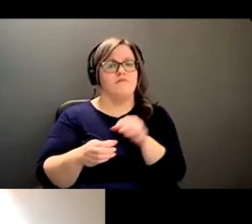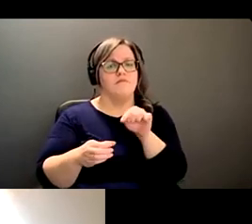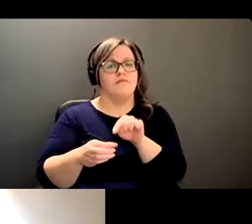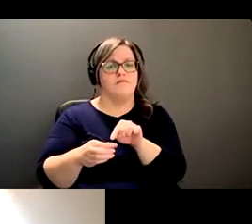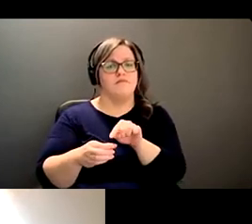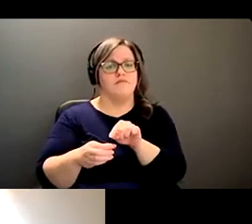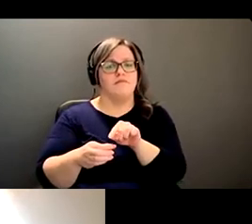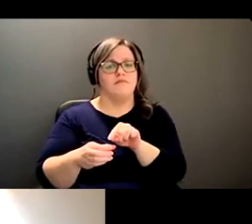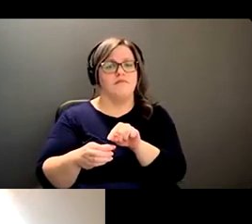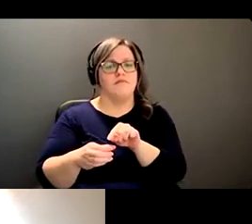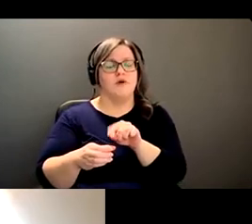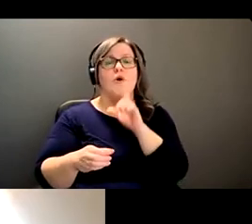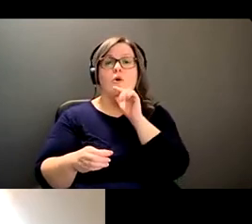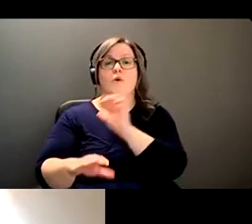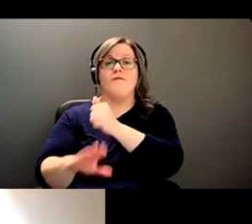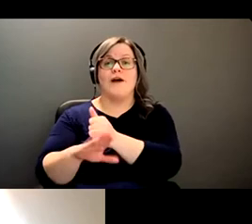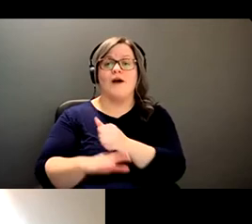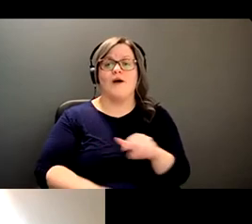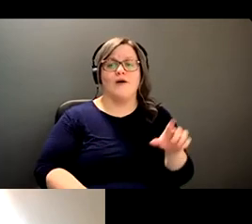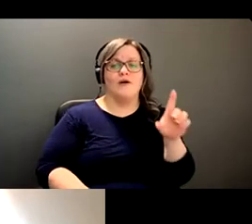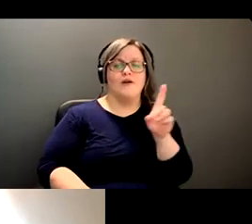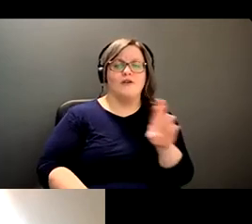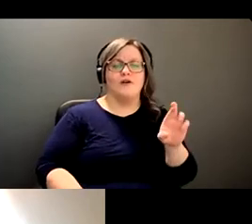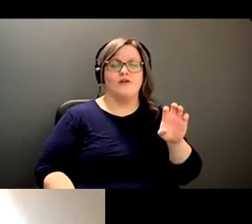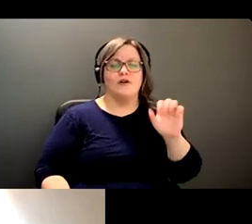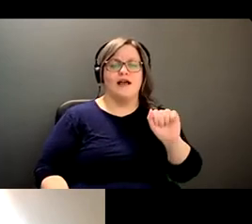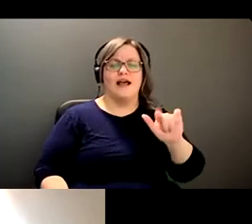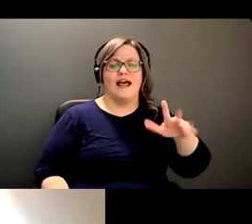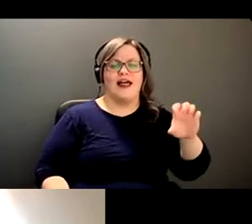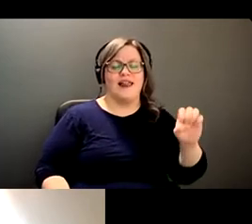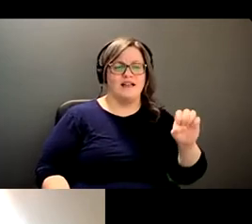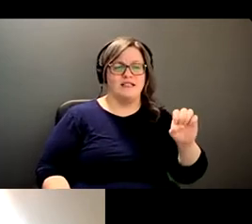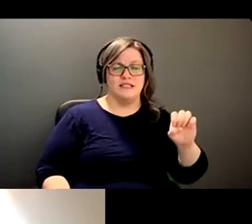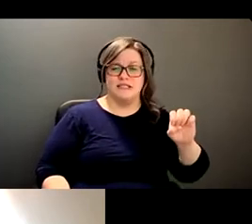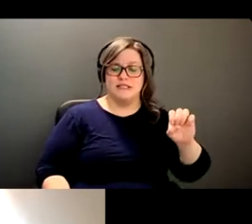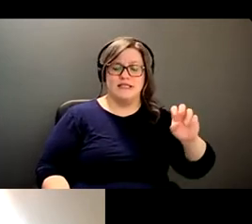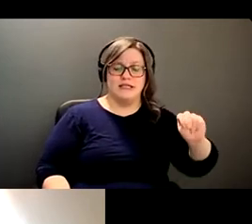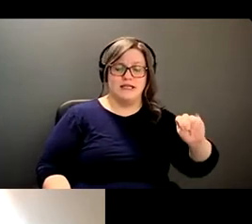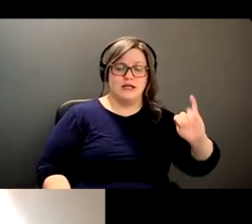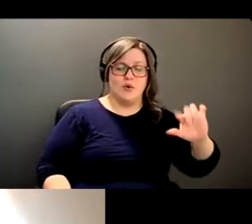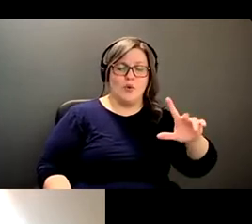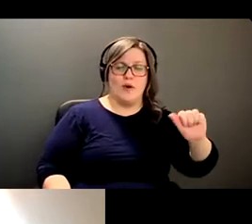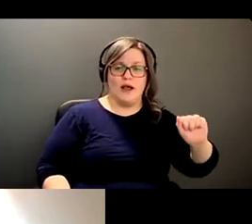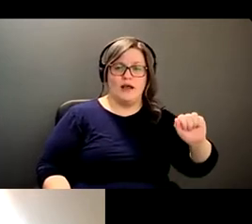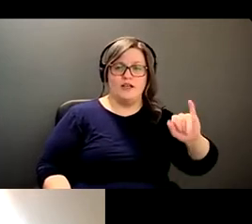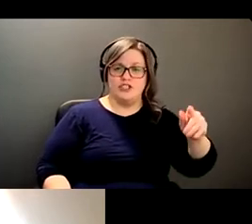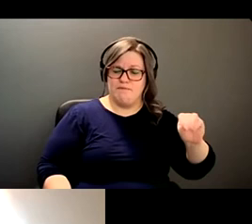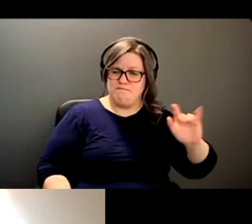founded by Dr. Alice Mingwai Jim. She founded the EAR group,